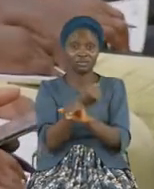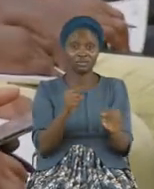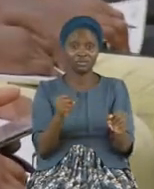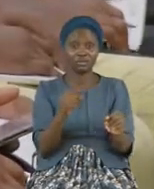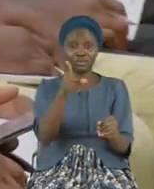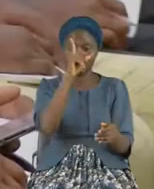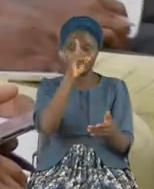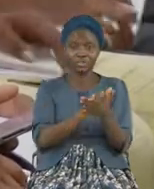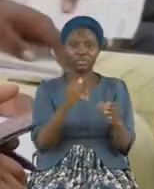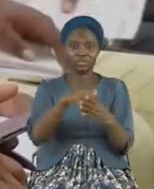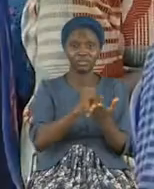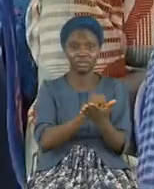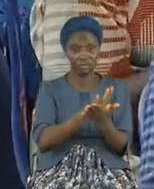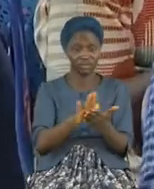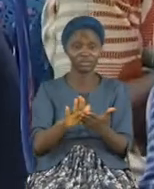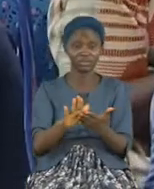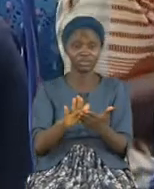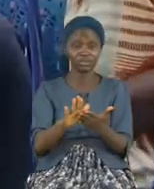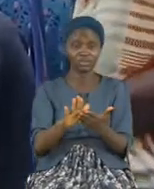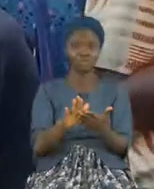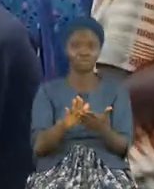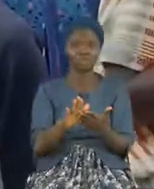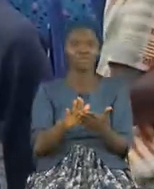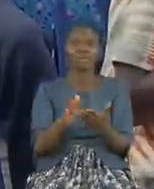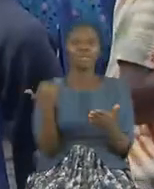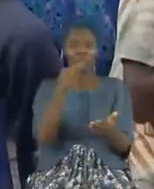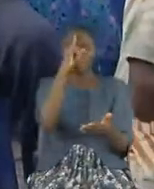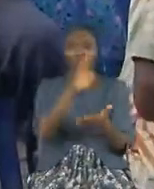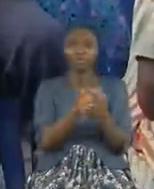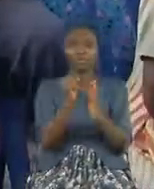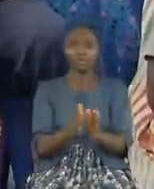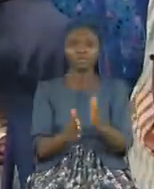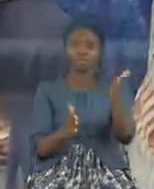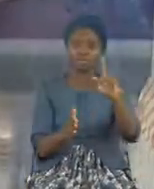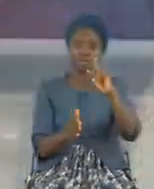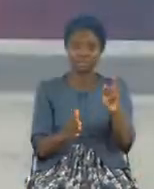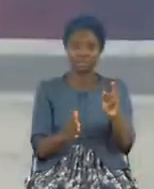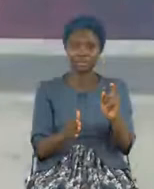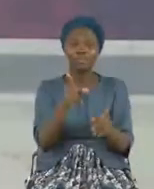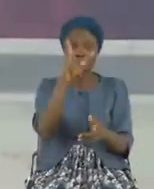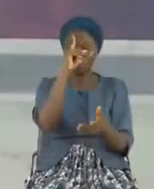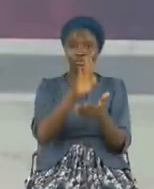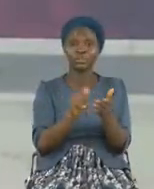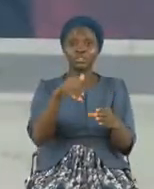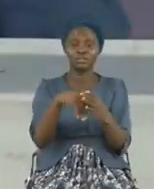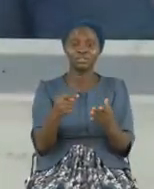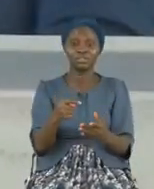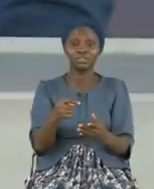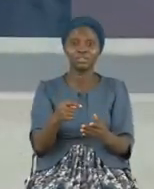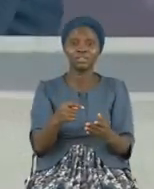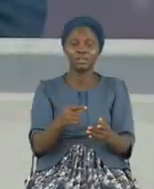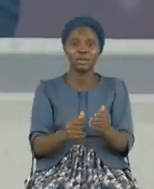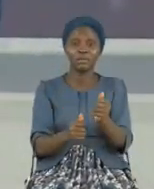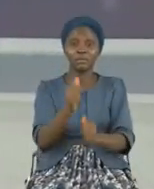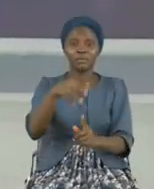Any believer still there? You believe in the supernatural. Any believer still there? You believe in